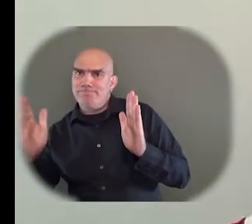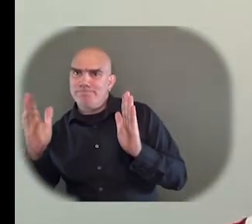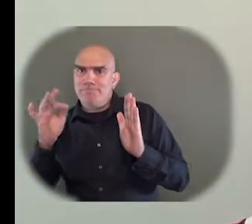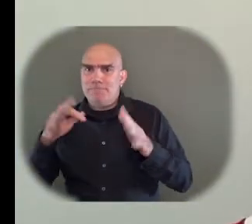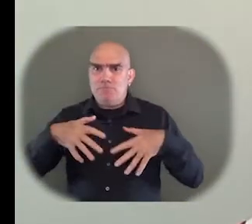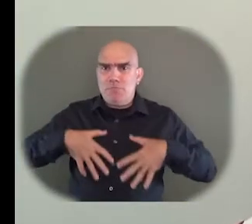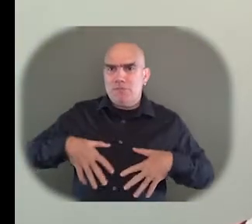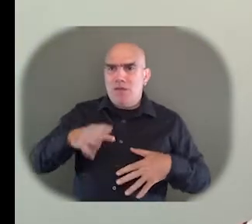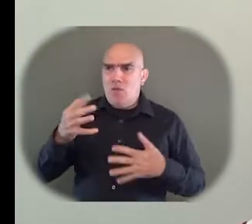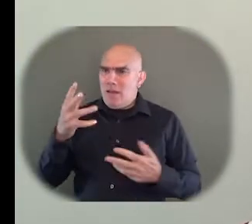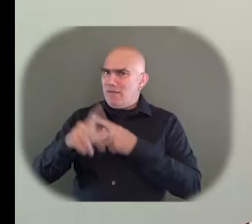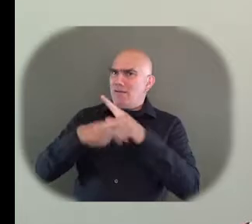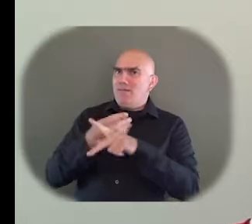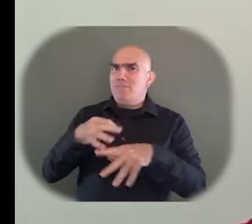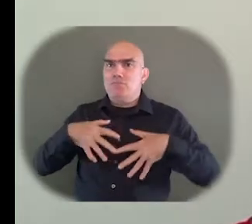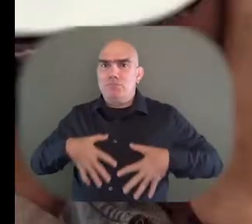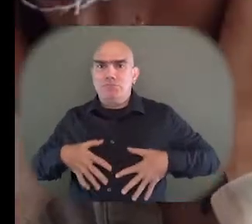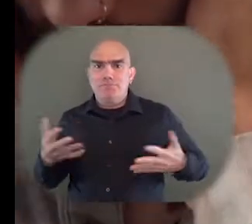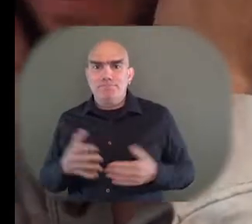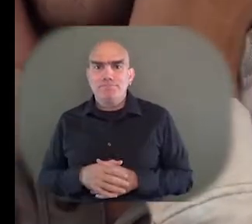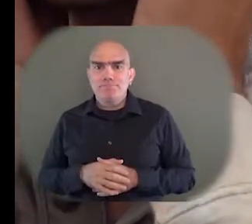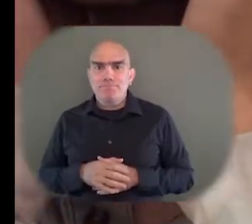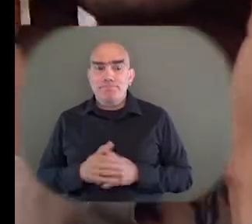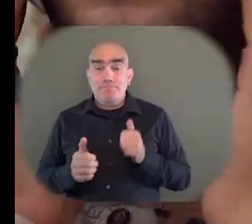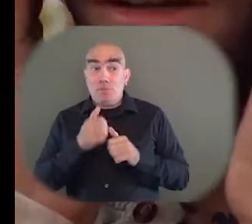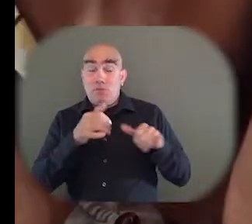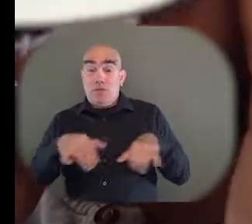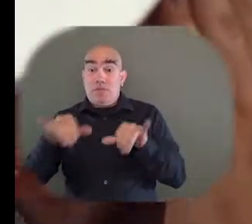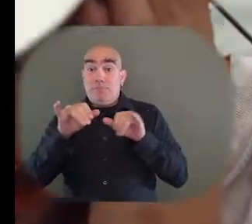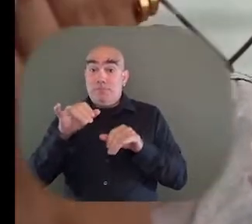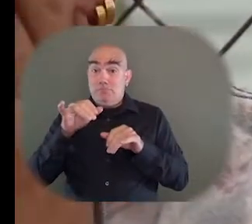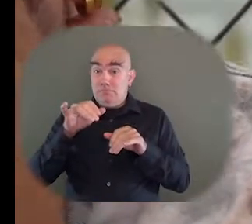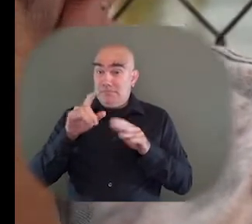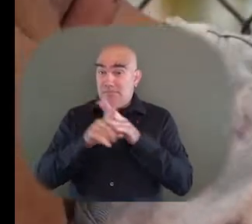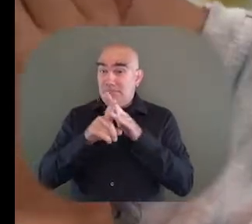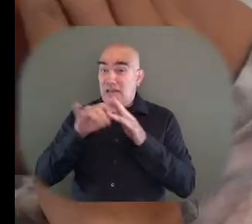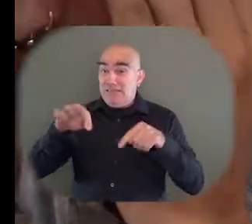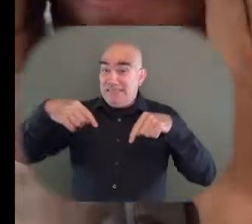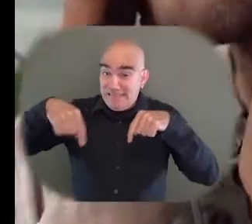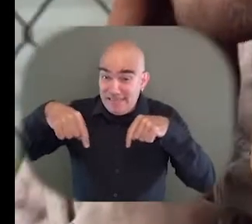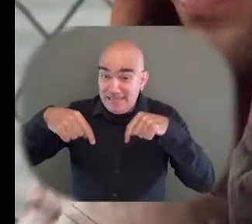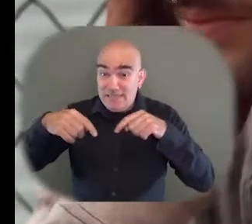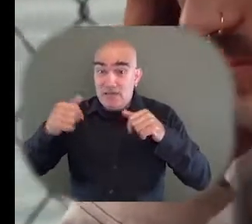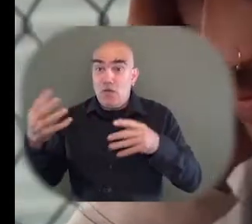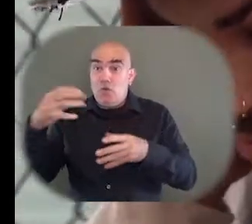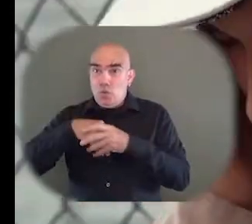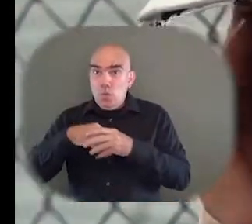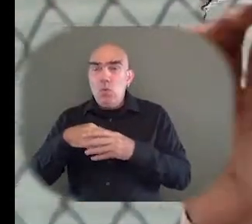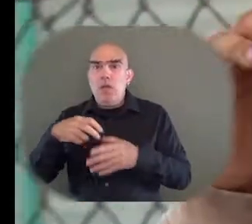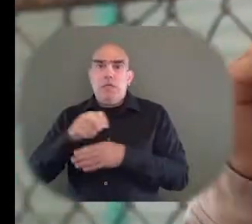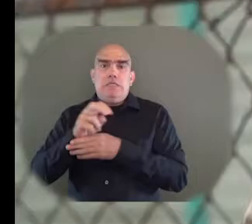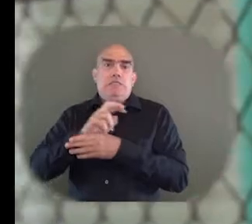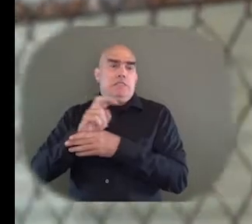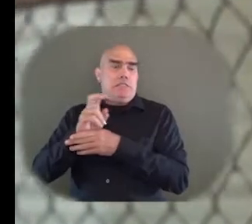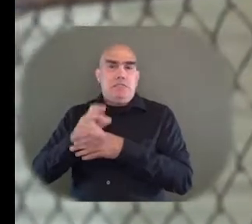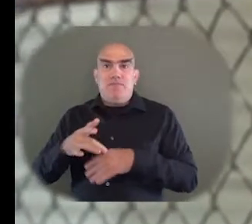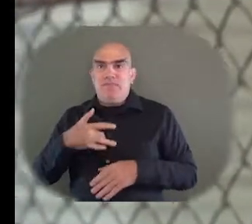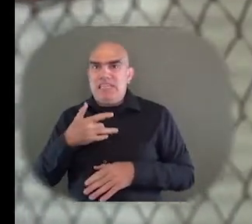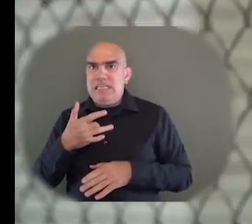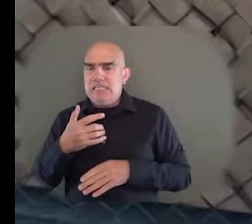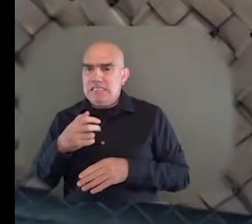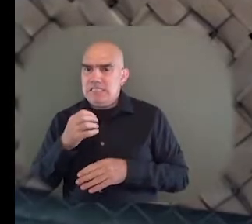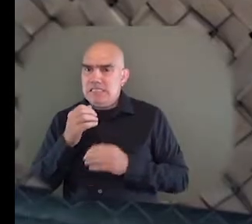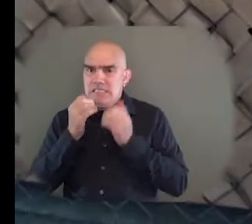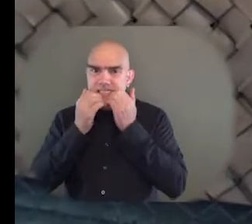symptoms of anxiety can include restlessness, feeling on edge, being easily fatigued, having difficulty